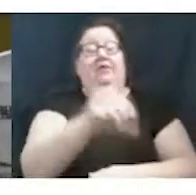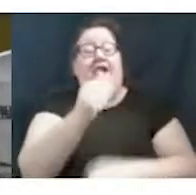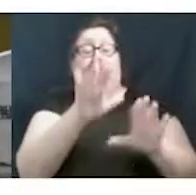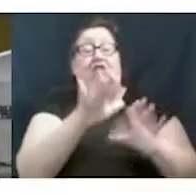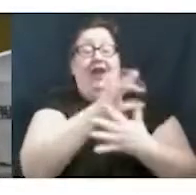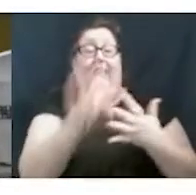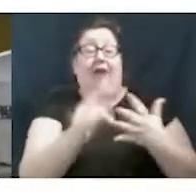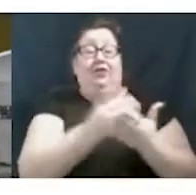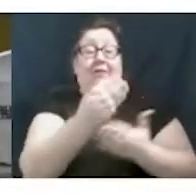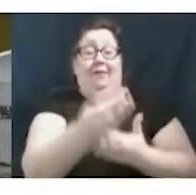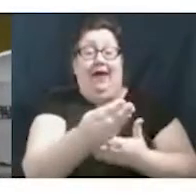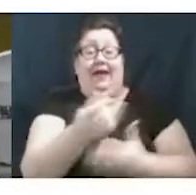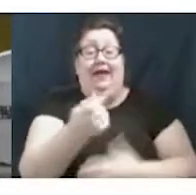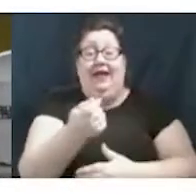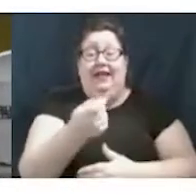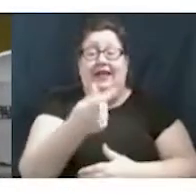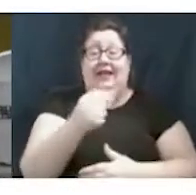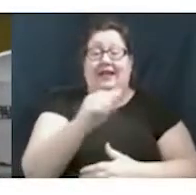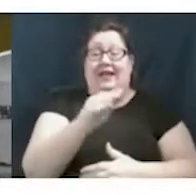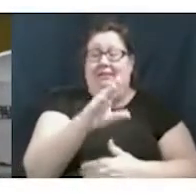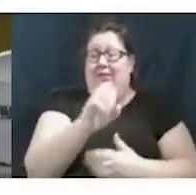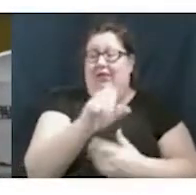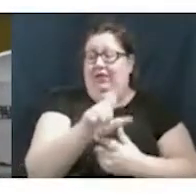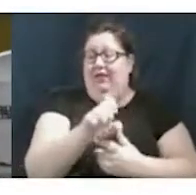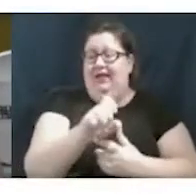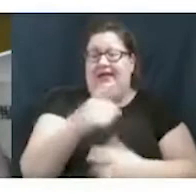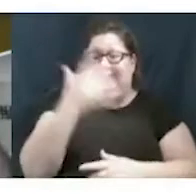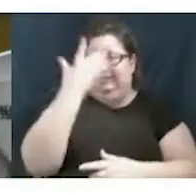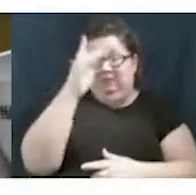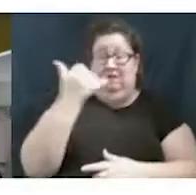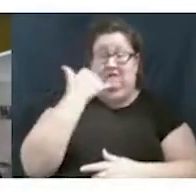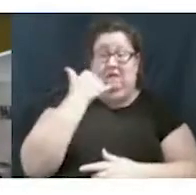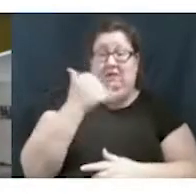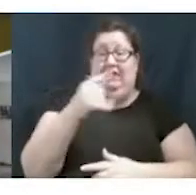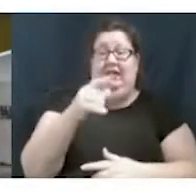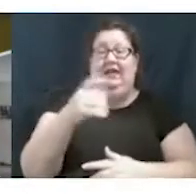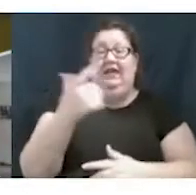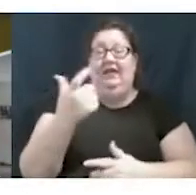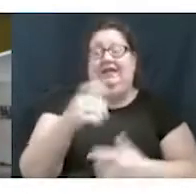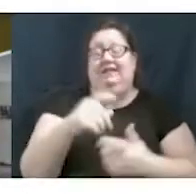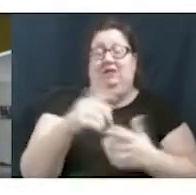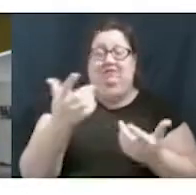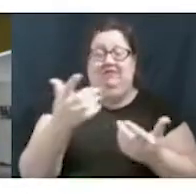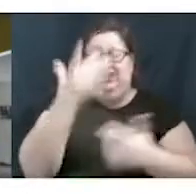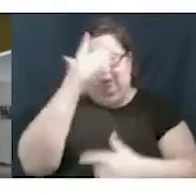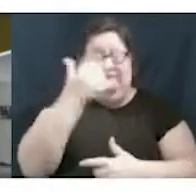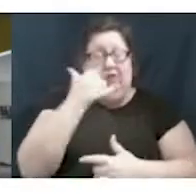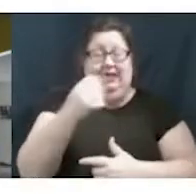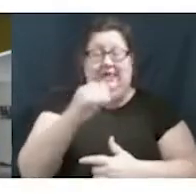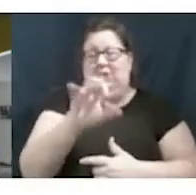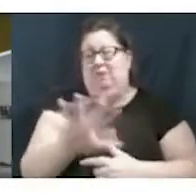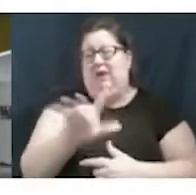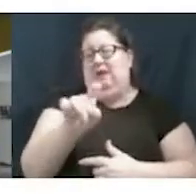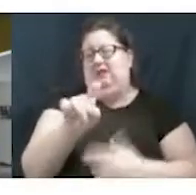little gimbal, smartphone gimbal. For $100, you can get a computerized gimbal. So even though some of them on here